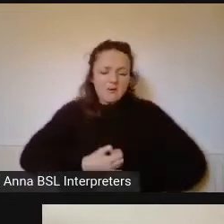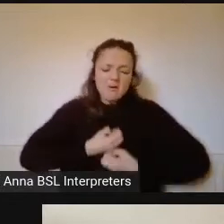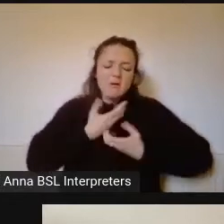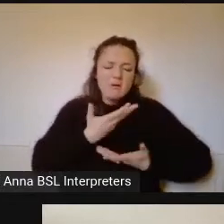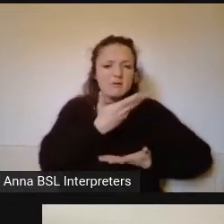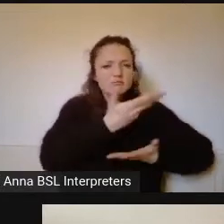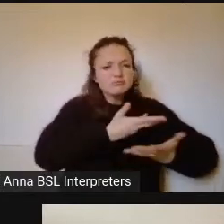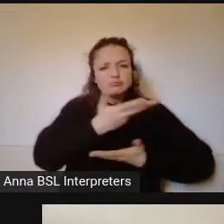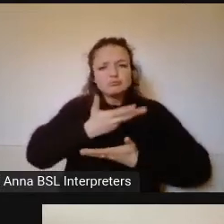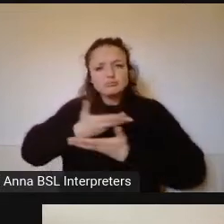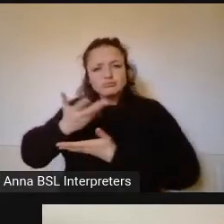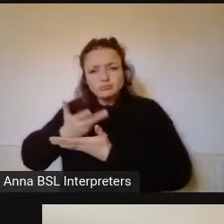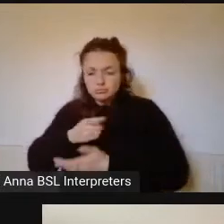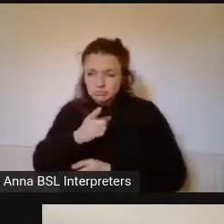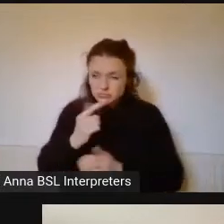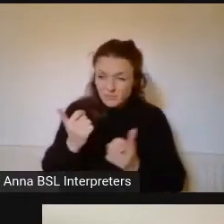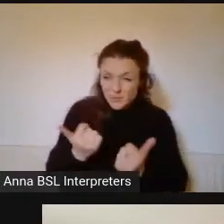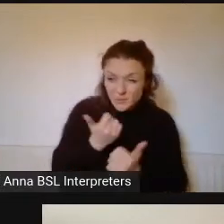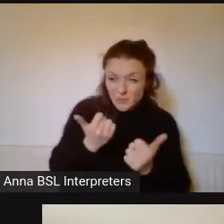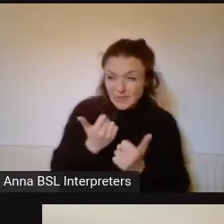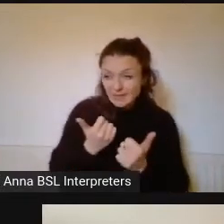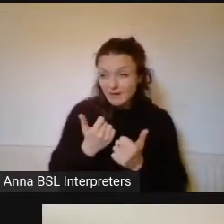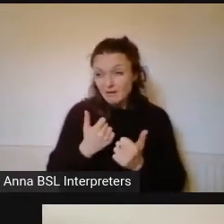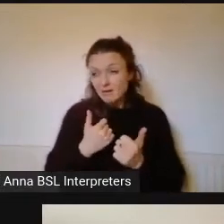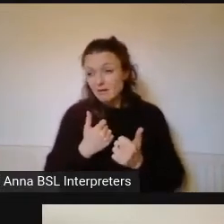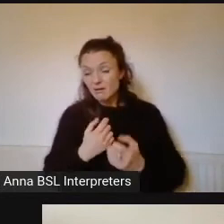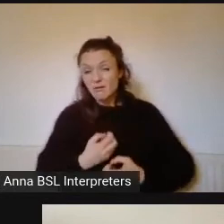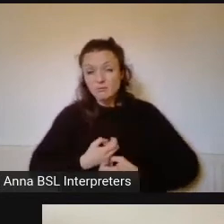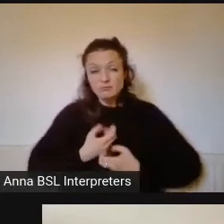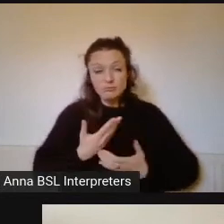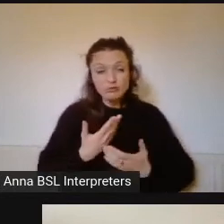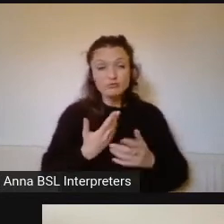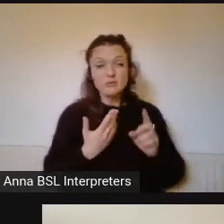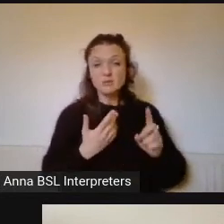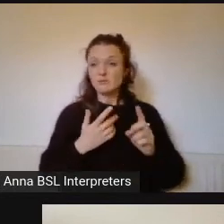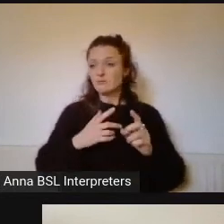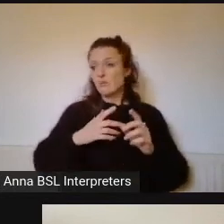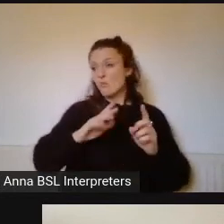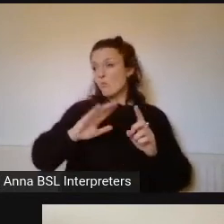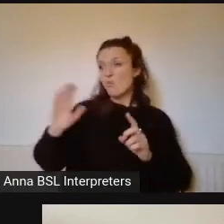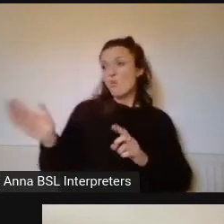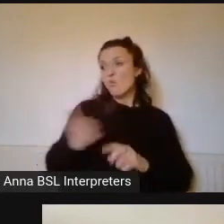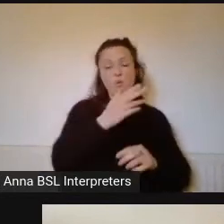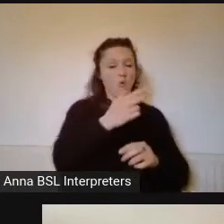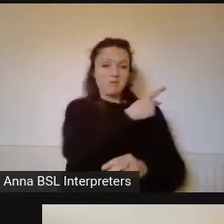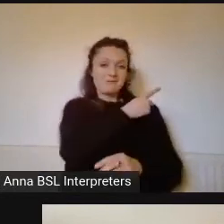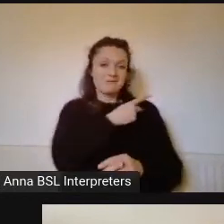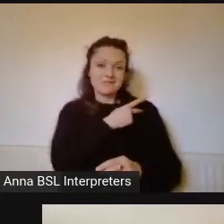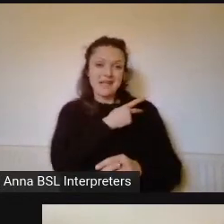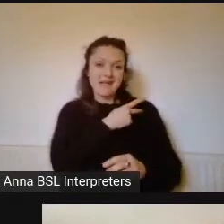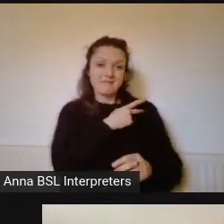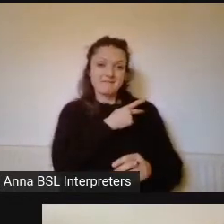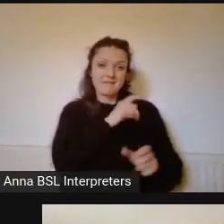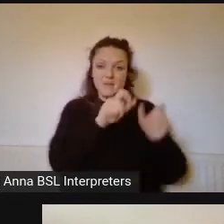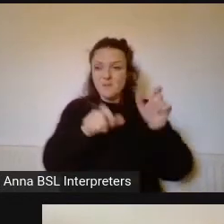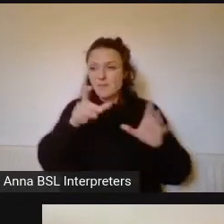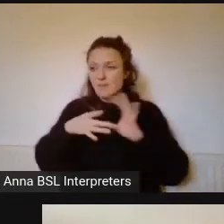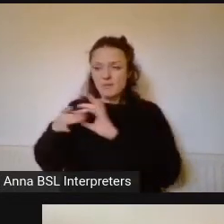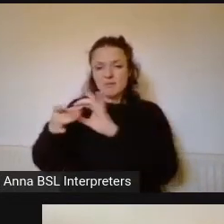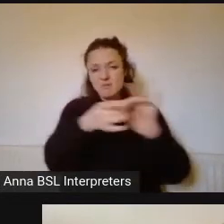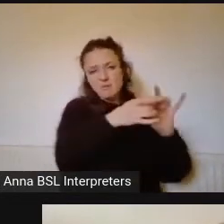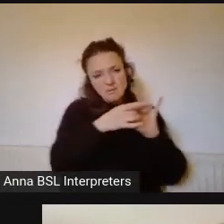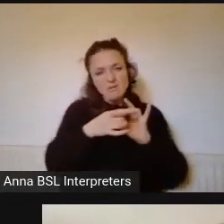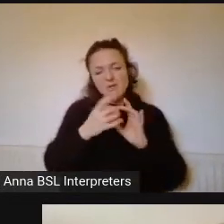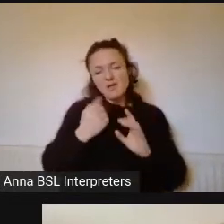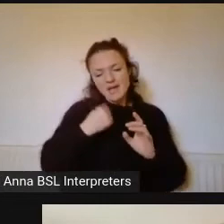are working with, right? Also in the field. And I don't know, that's, I think what makes me last